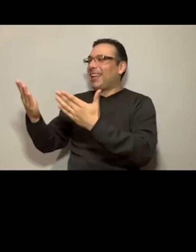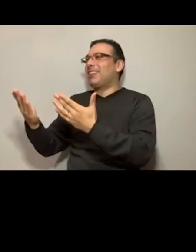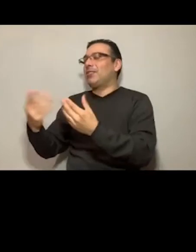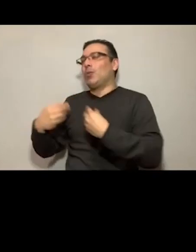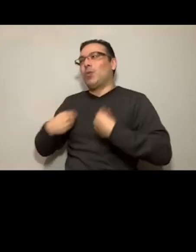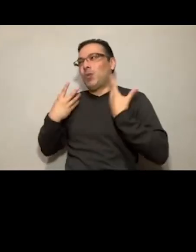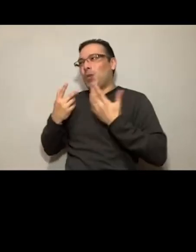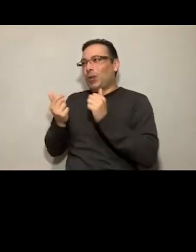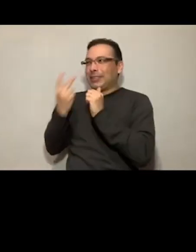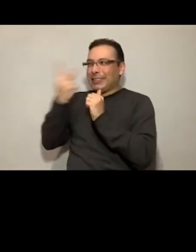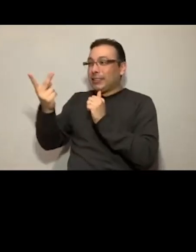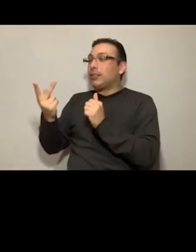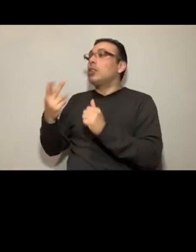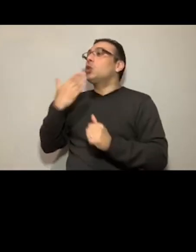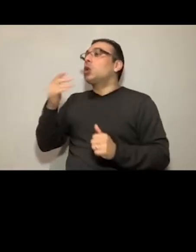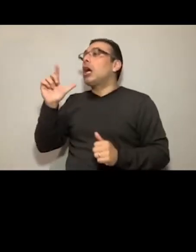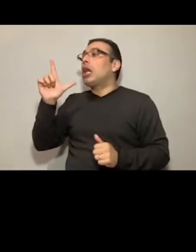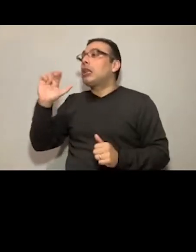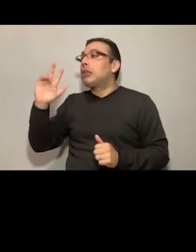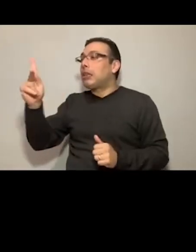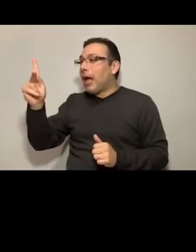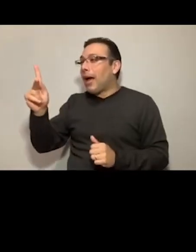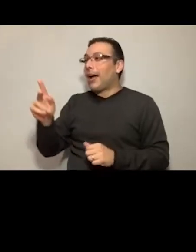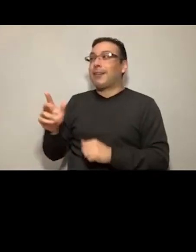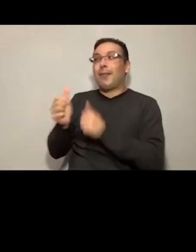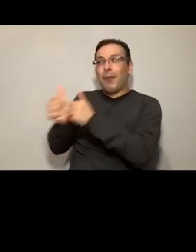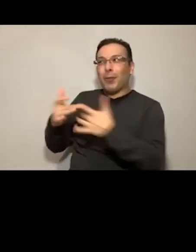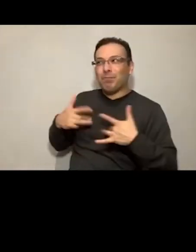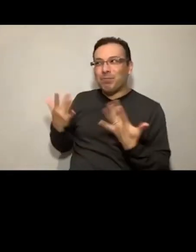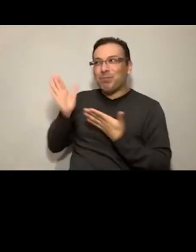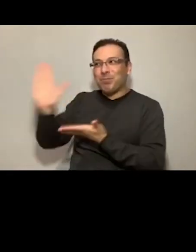us today. And we wish you the best of luck. And we'll definitely be following you.